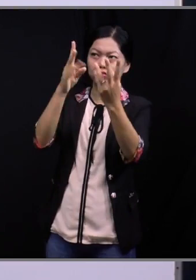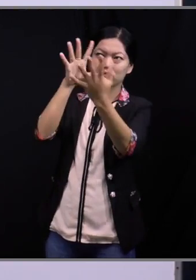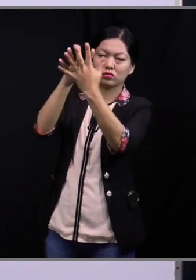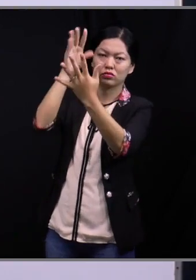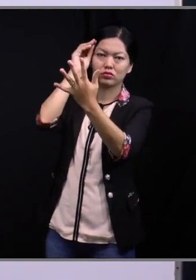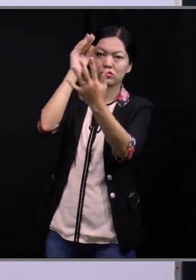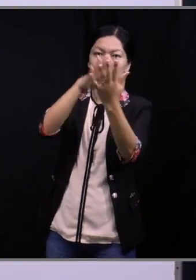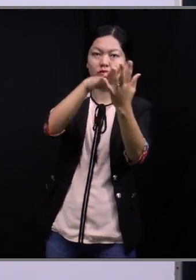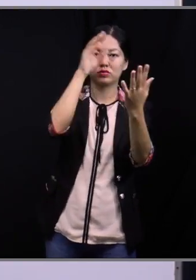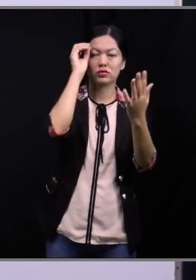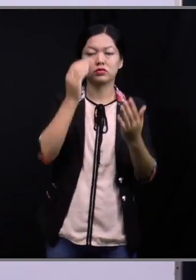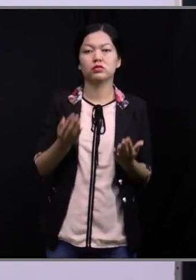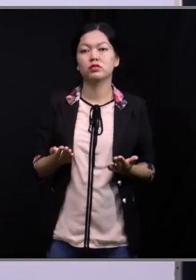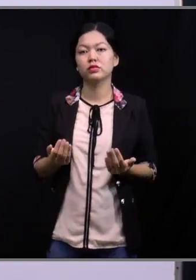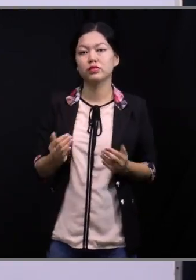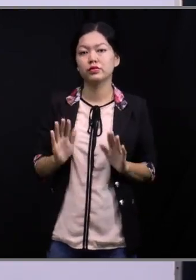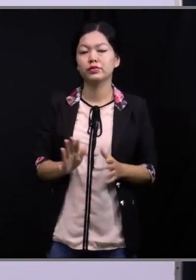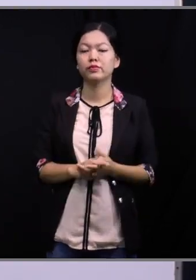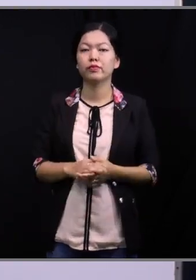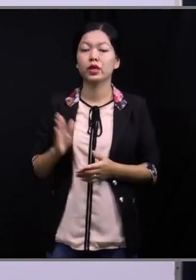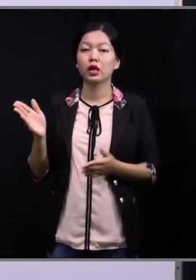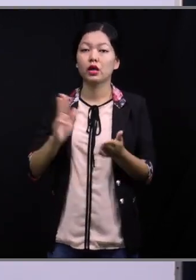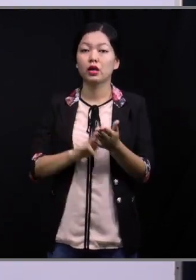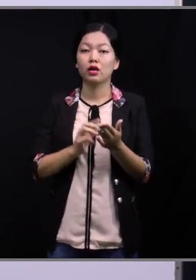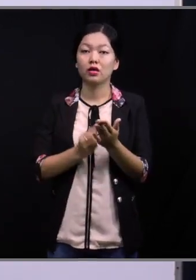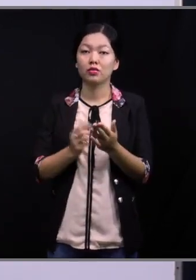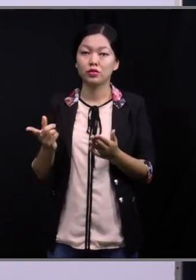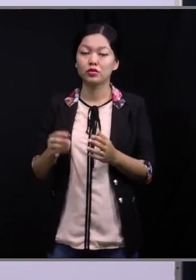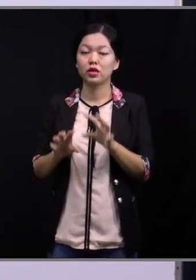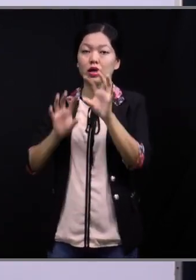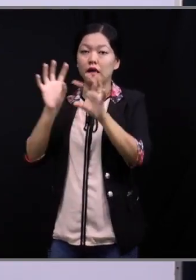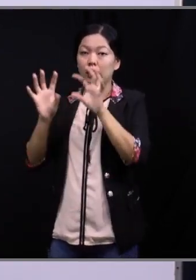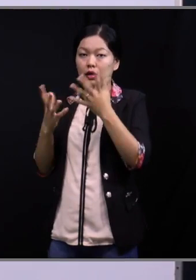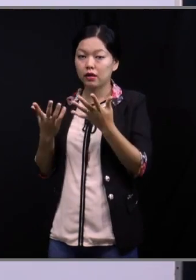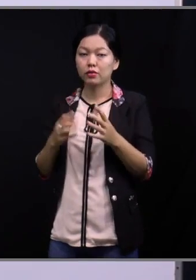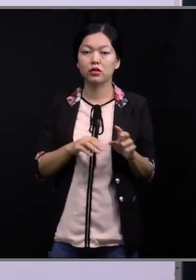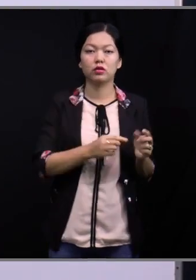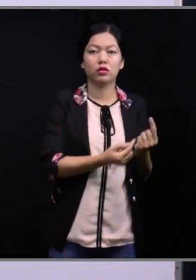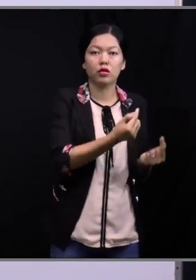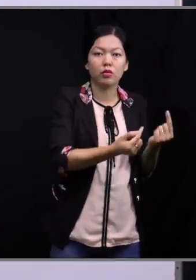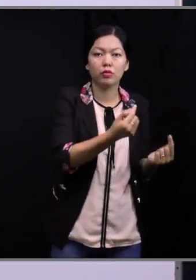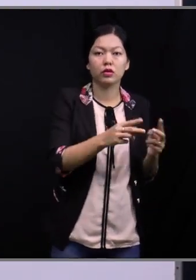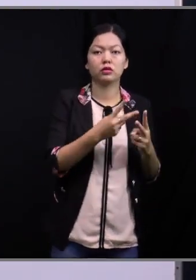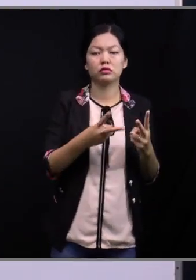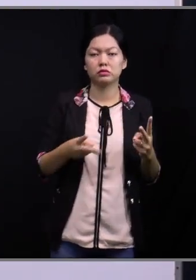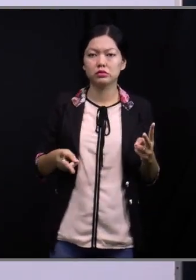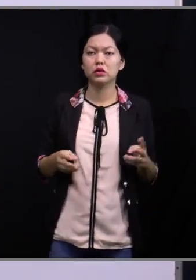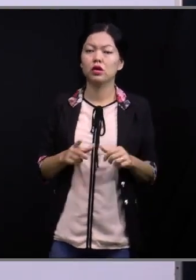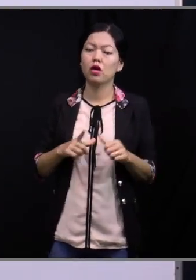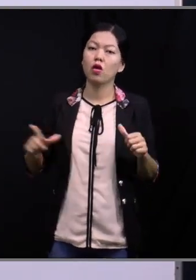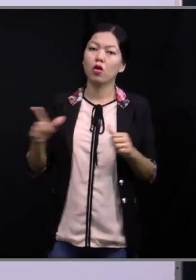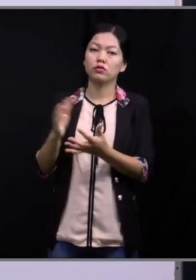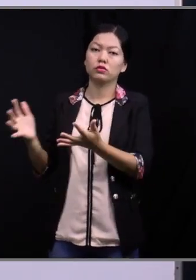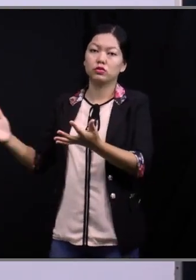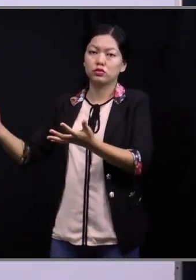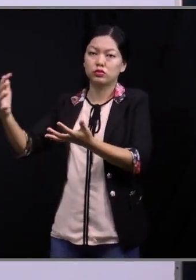more. So this in museum, animals specimens or plant specimens or any type of specimens, they are